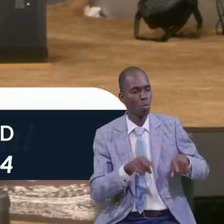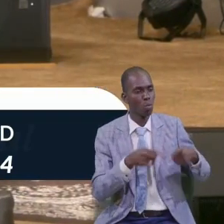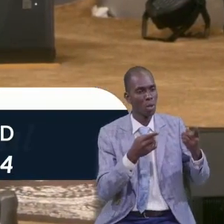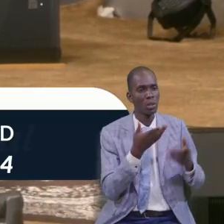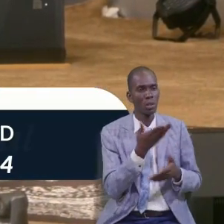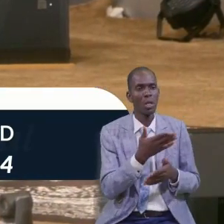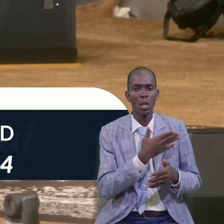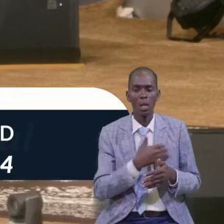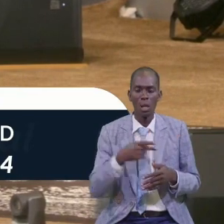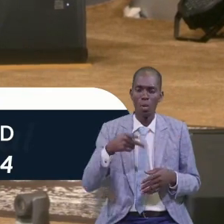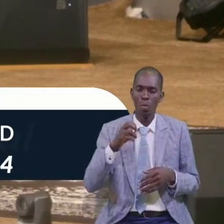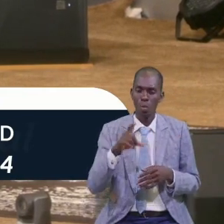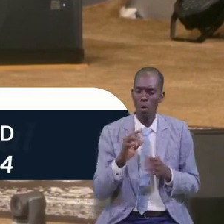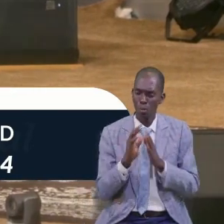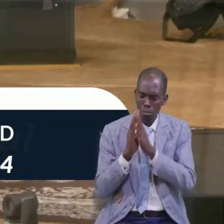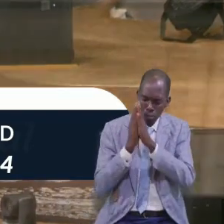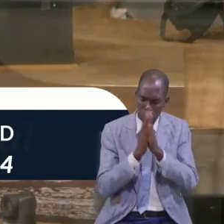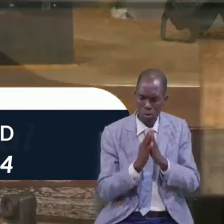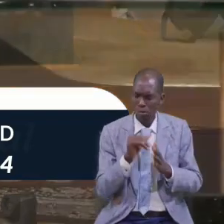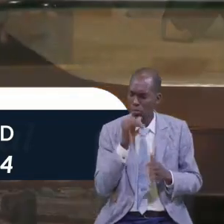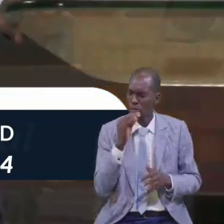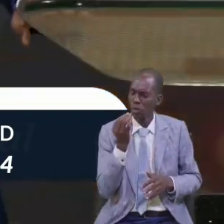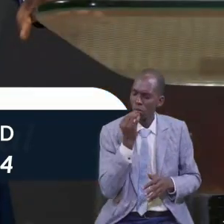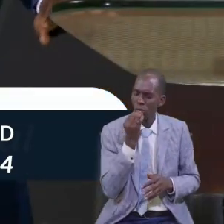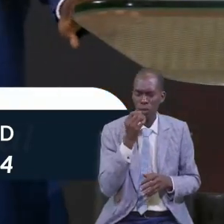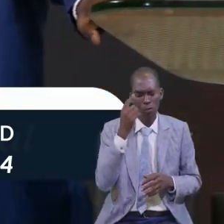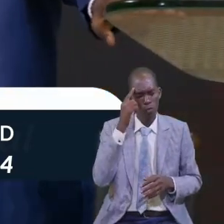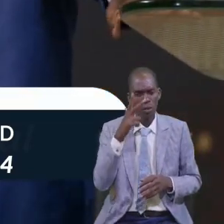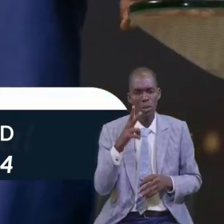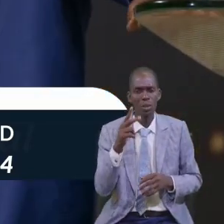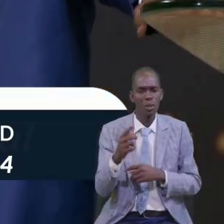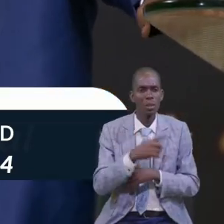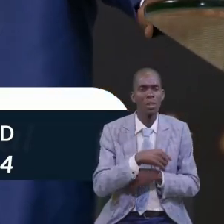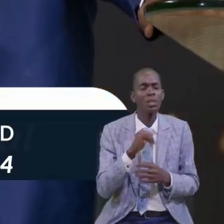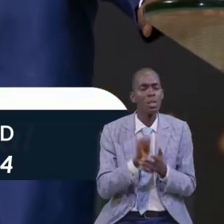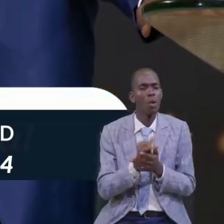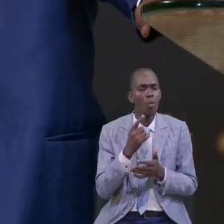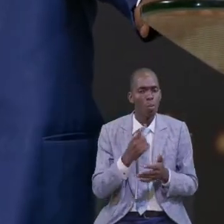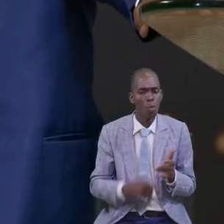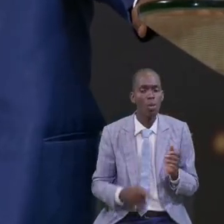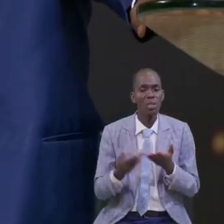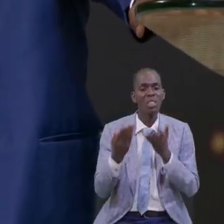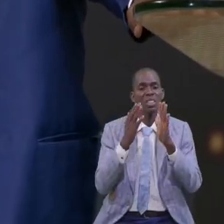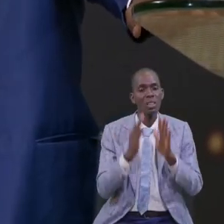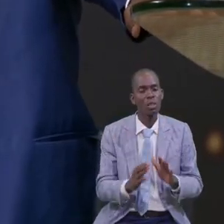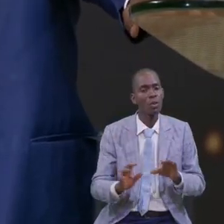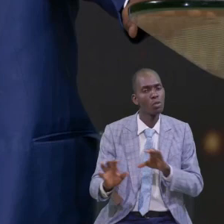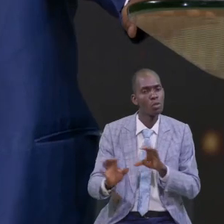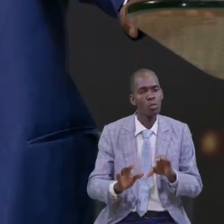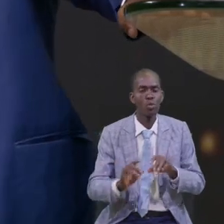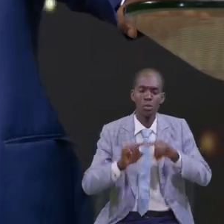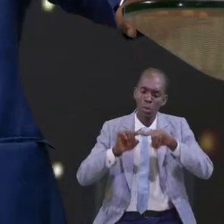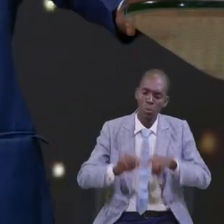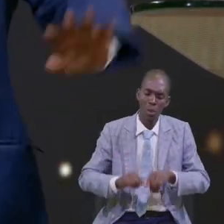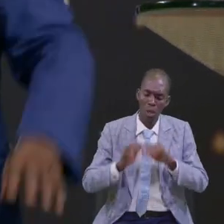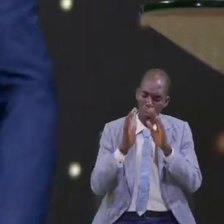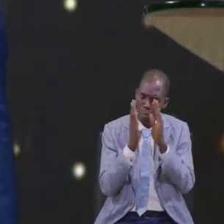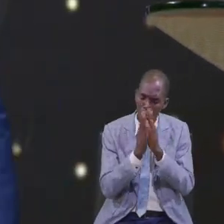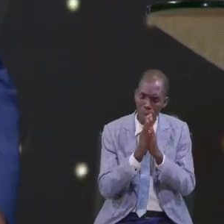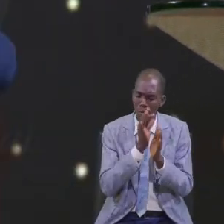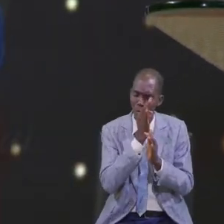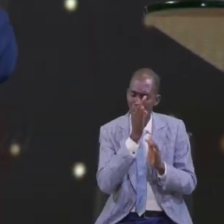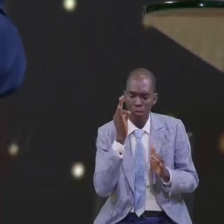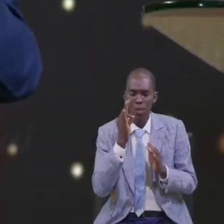and fasting, not eating or drinking. That's what servants of God do. They're waiting on the Lord. They're praying to the Lord so that